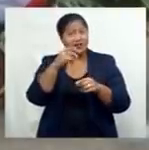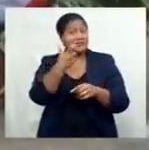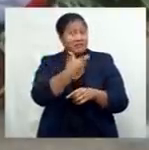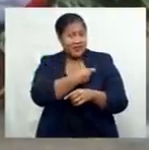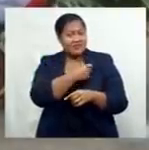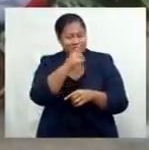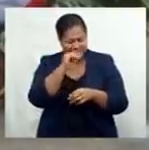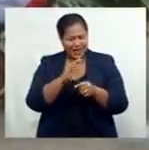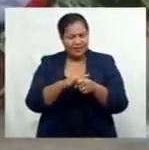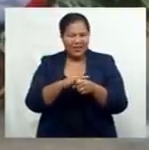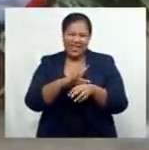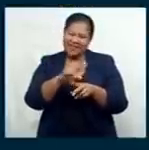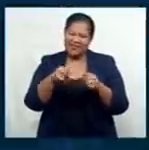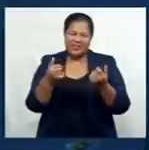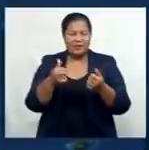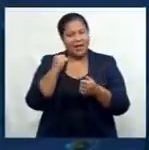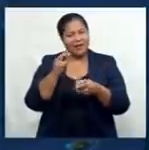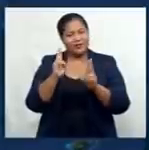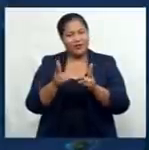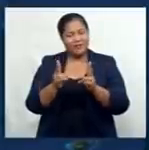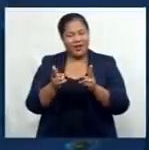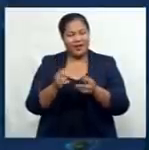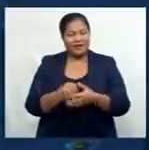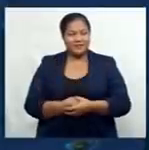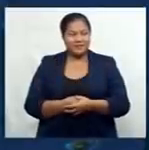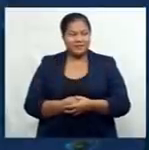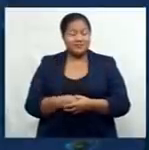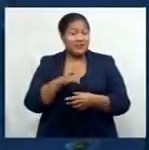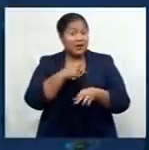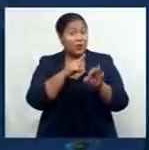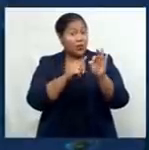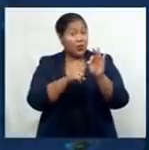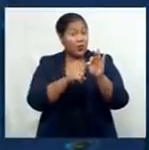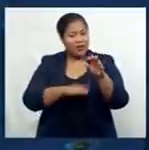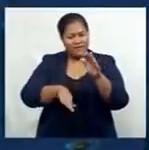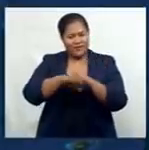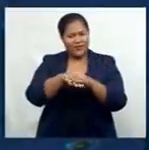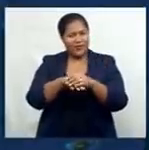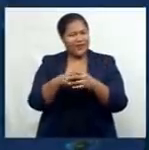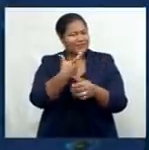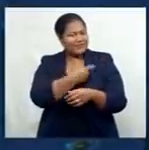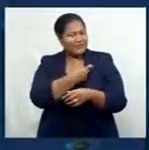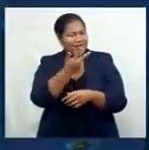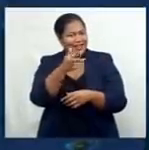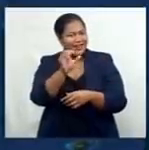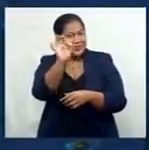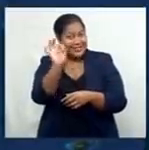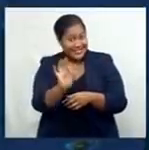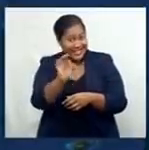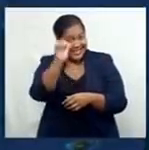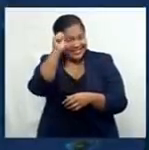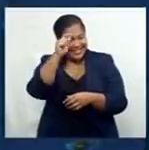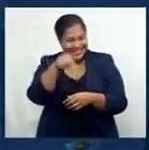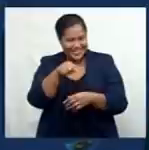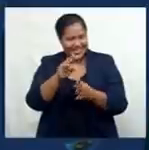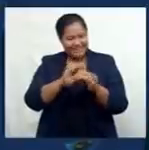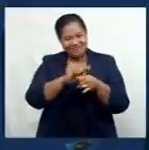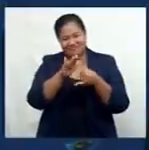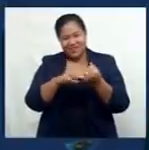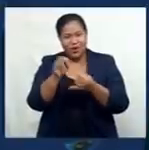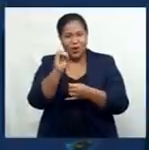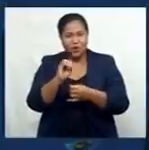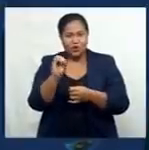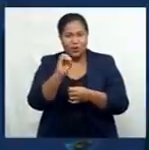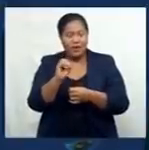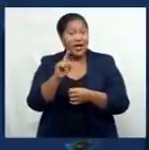is key to normalcy. Our goal is to fully vaccinate at least 80% of adults in Fiji by the end of October.